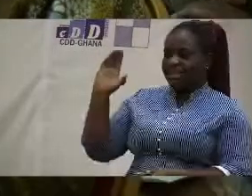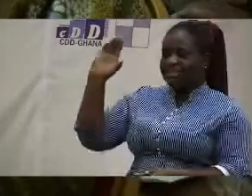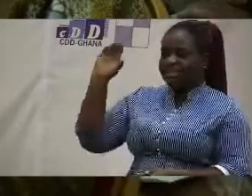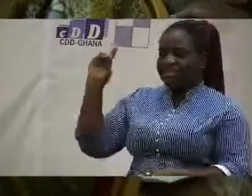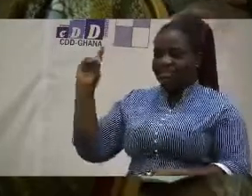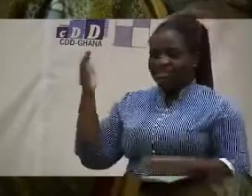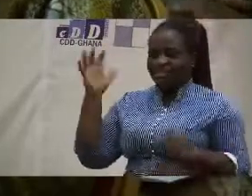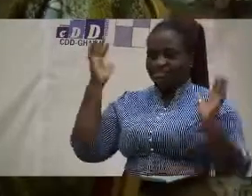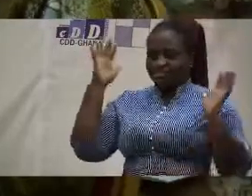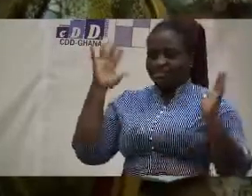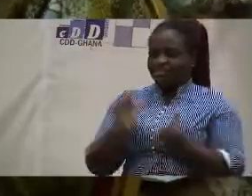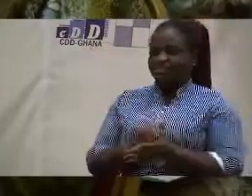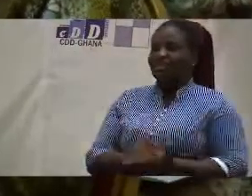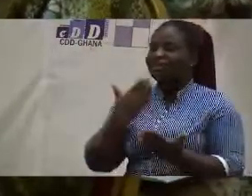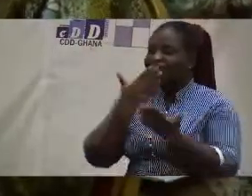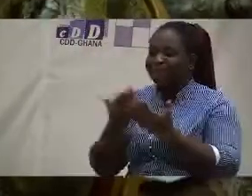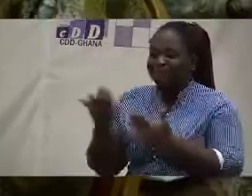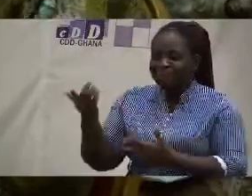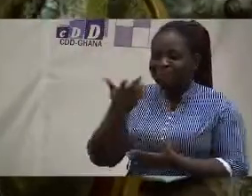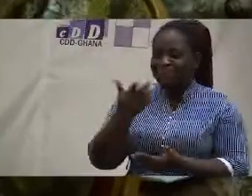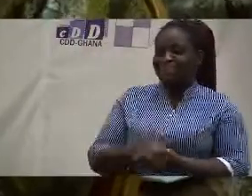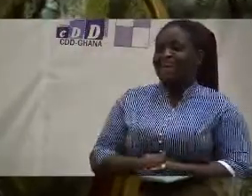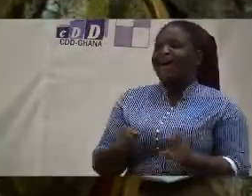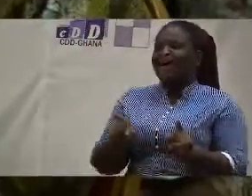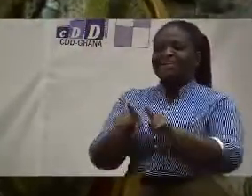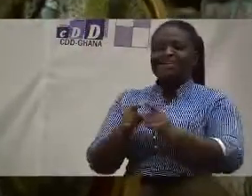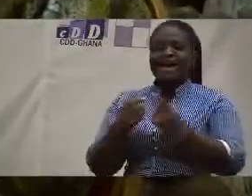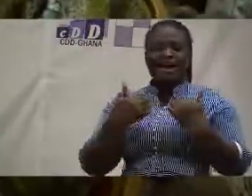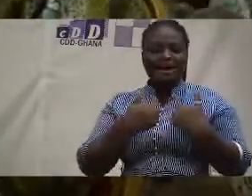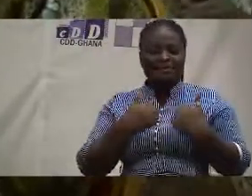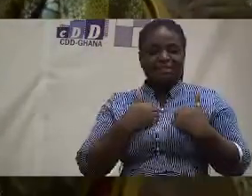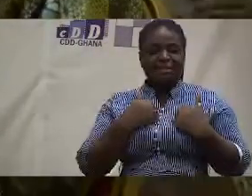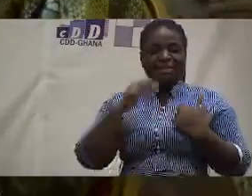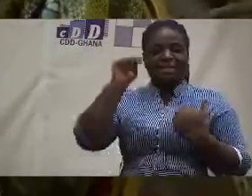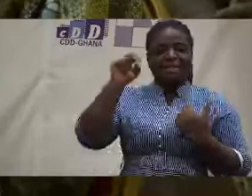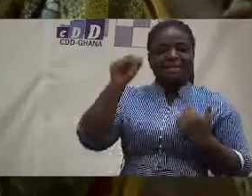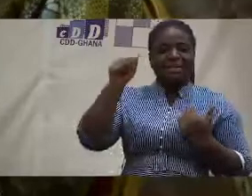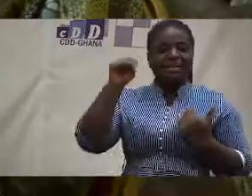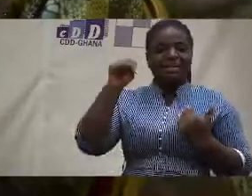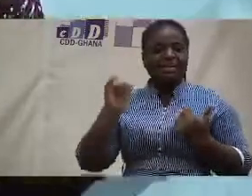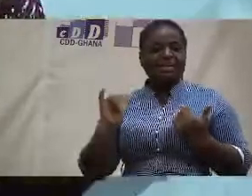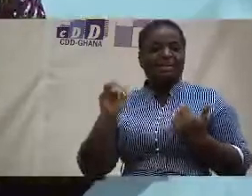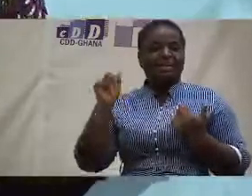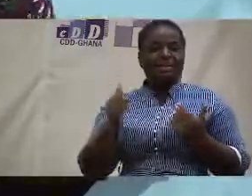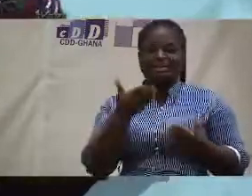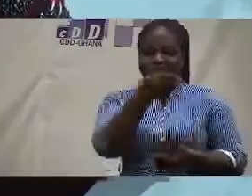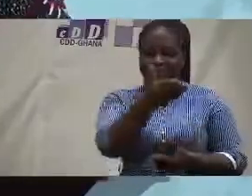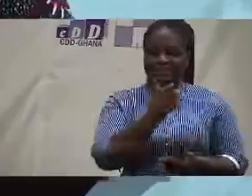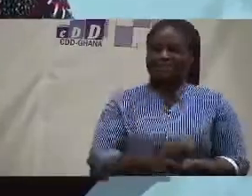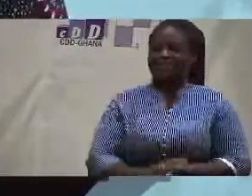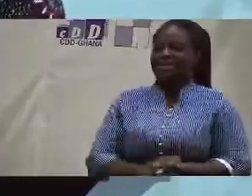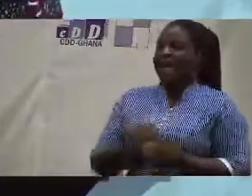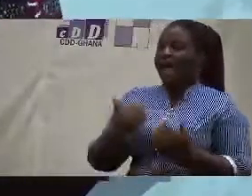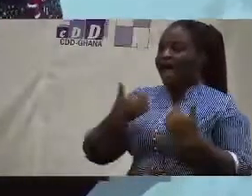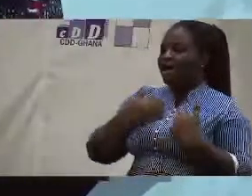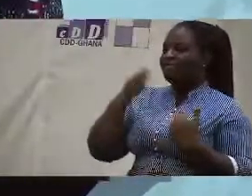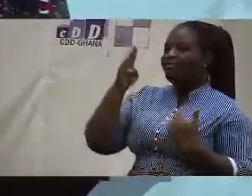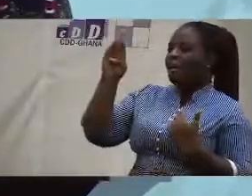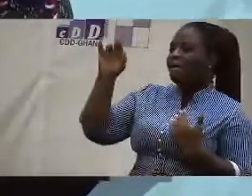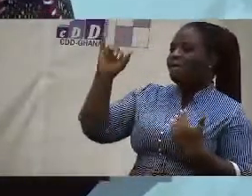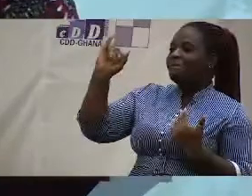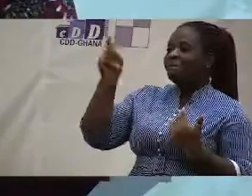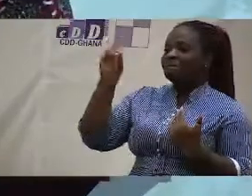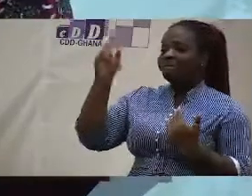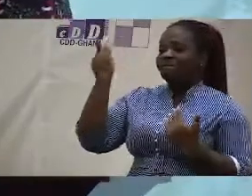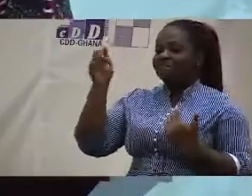a wave. Good to see you. We also have Nanaya Jantwa in our midst. Hello. We also have Bridget